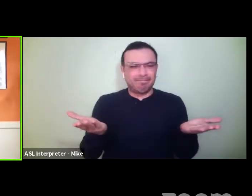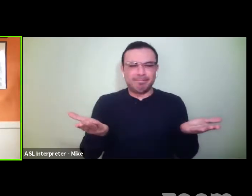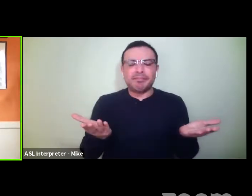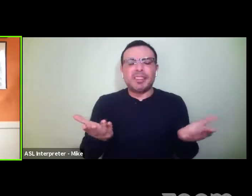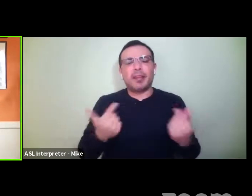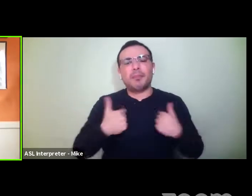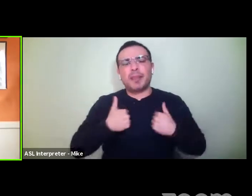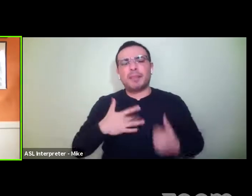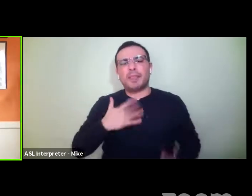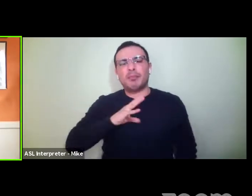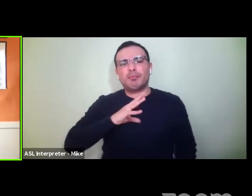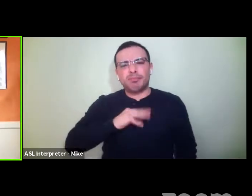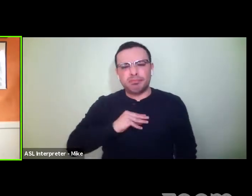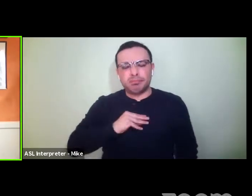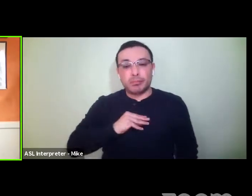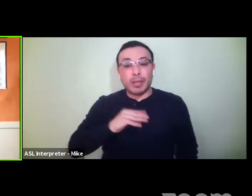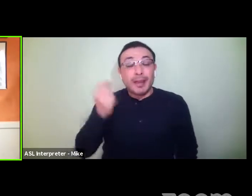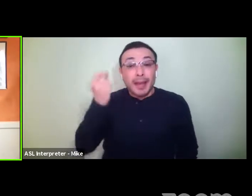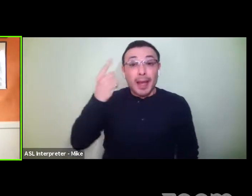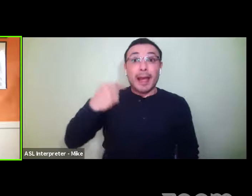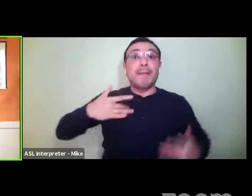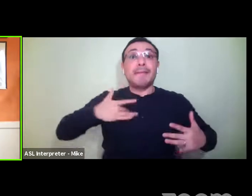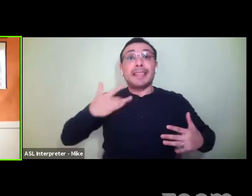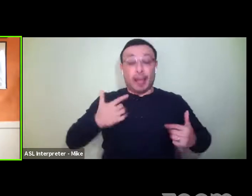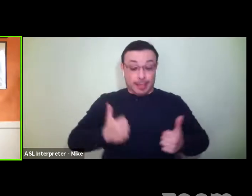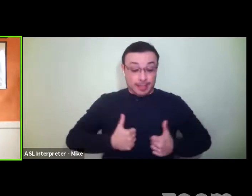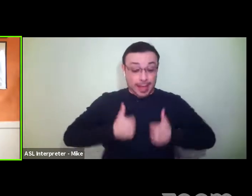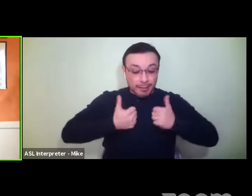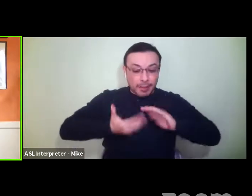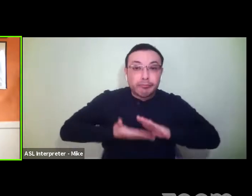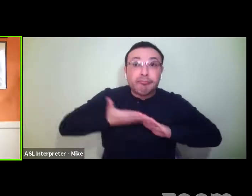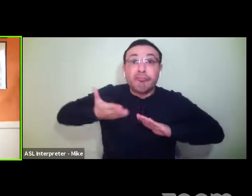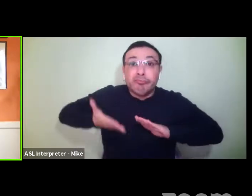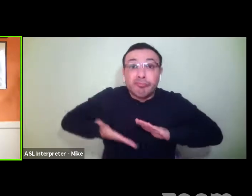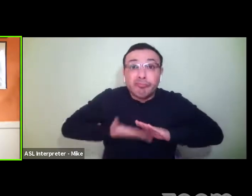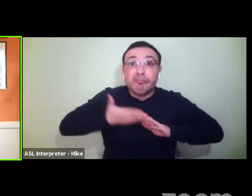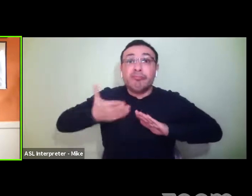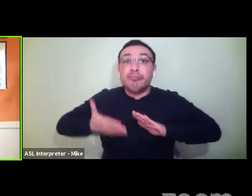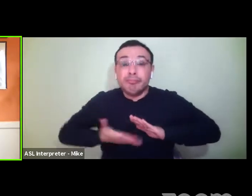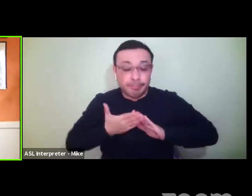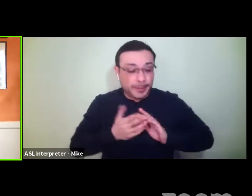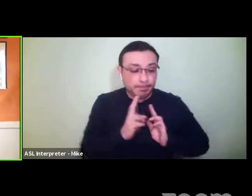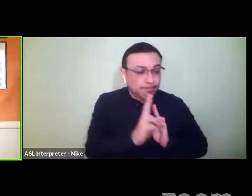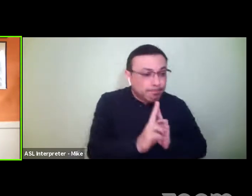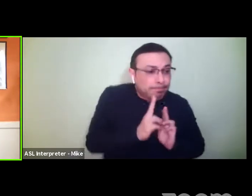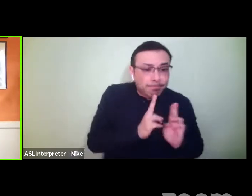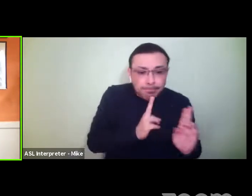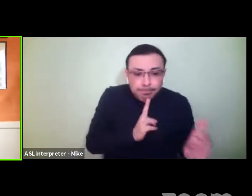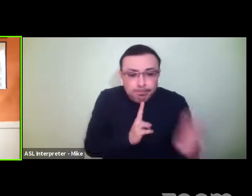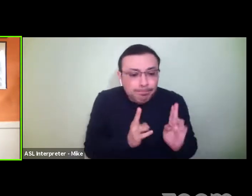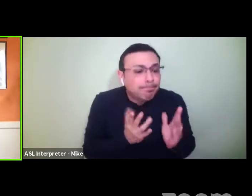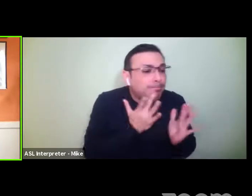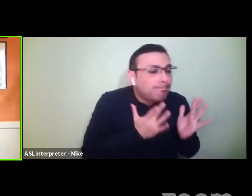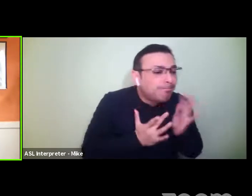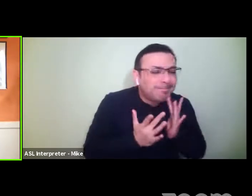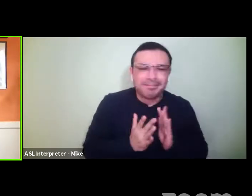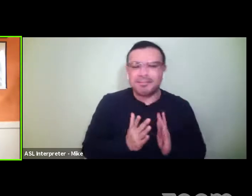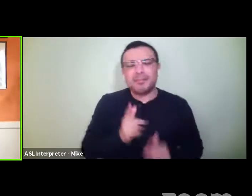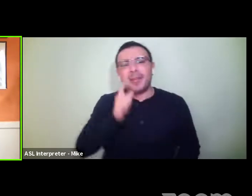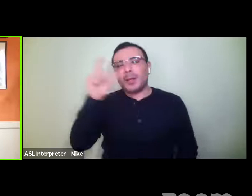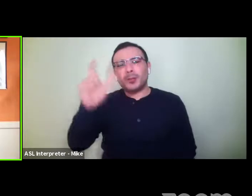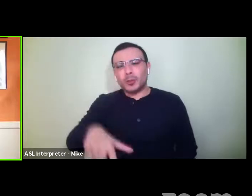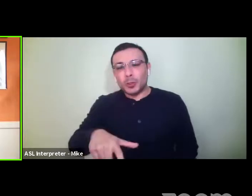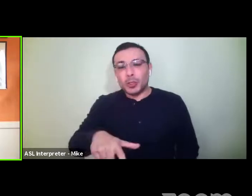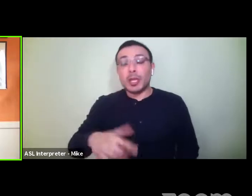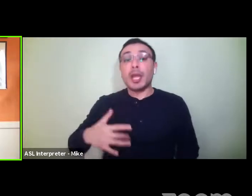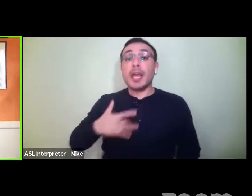surviving or stealing pieces of dignity here and there. I believe that dignity, care, and the right to flourish should